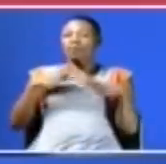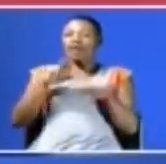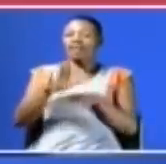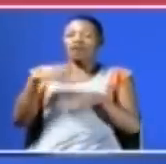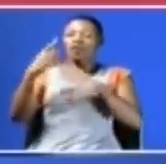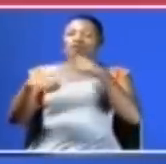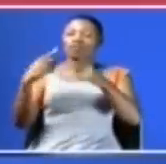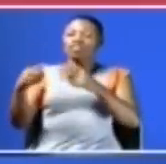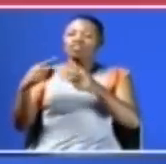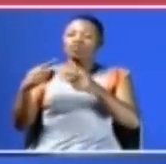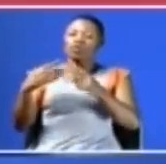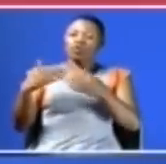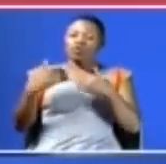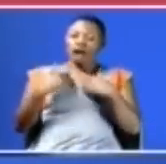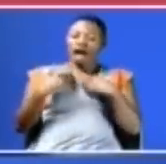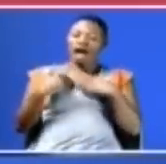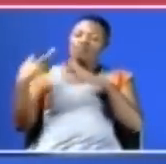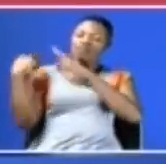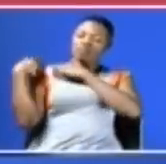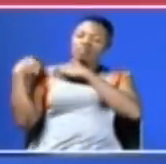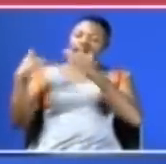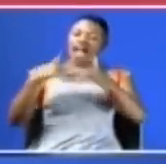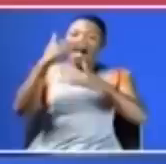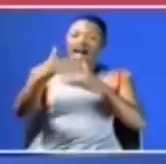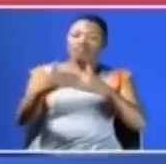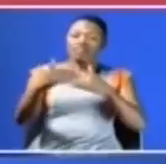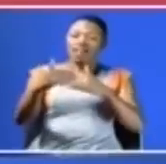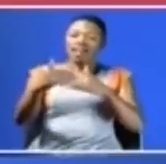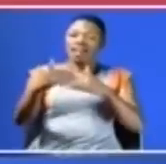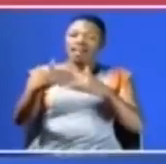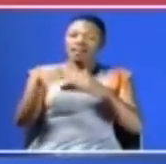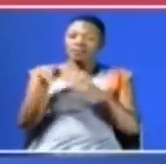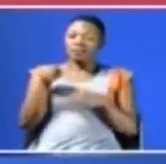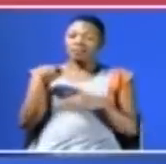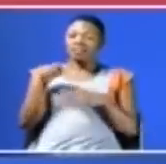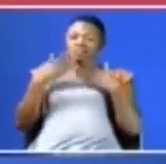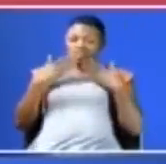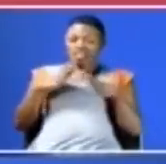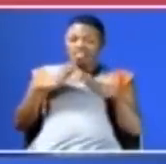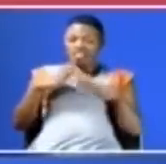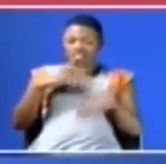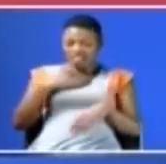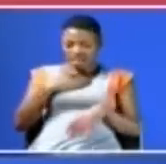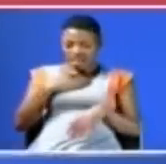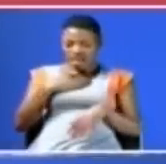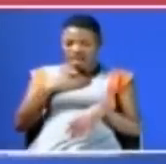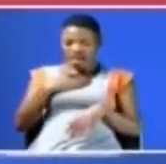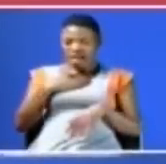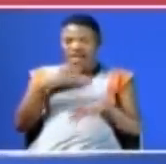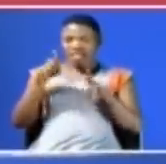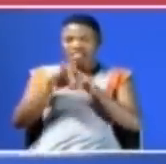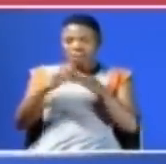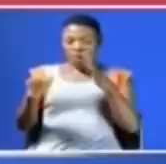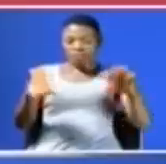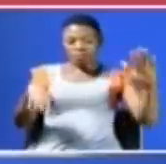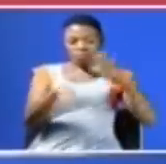role beyond the end of his term. And part of that seems either to be able to take William Ruto